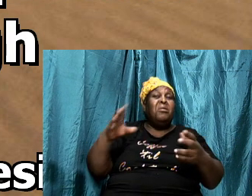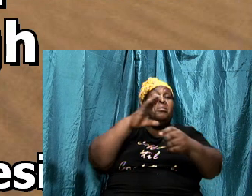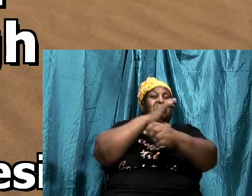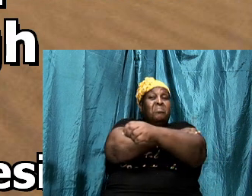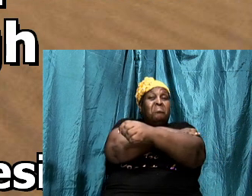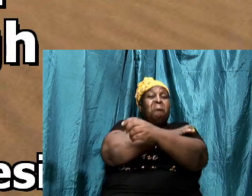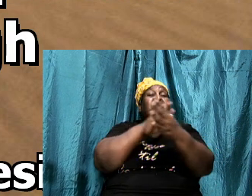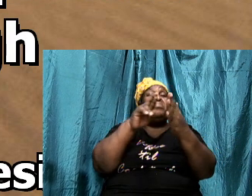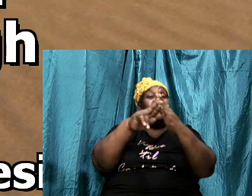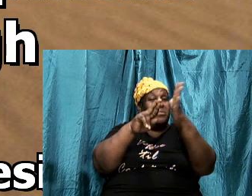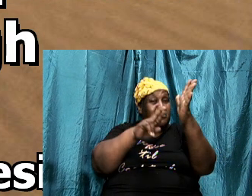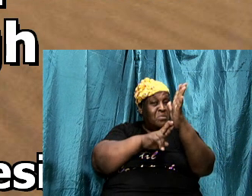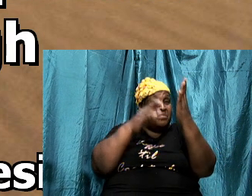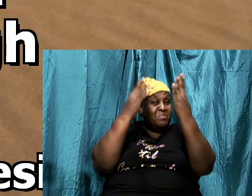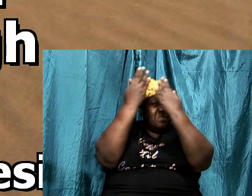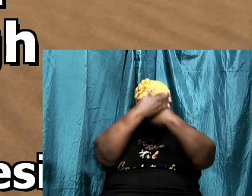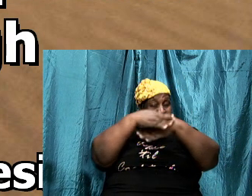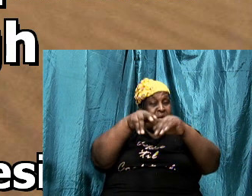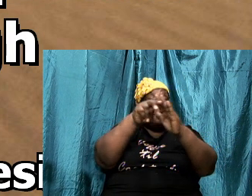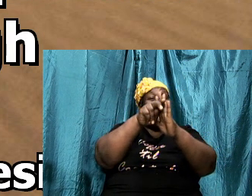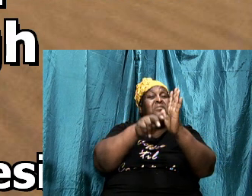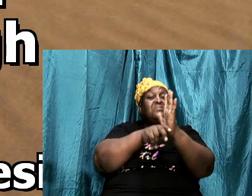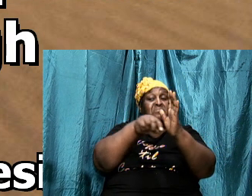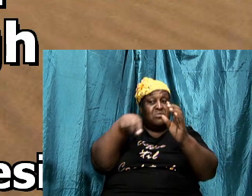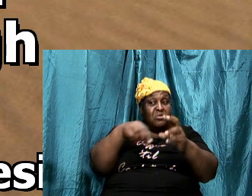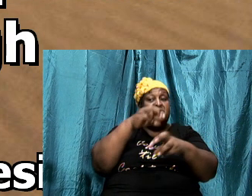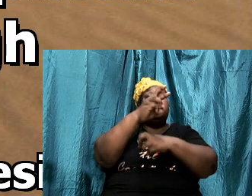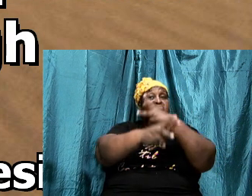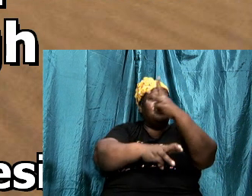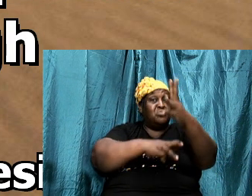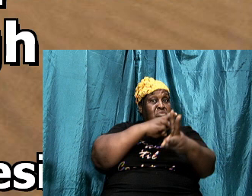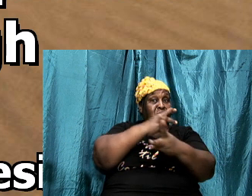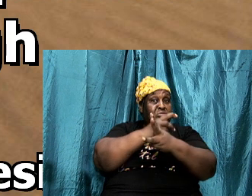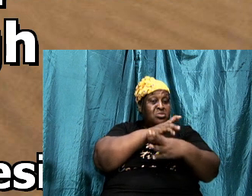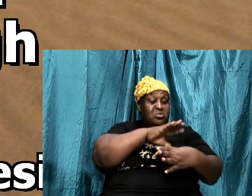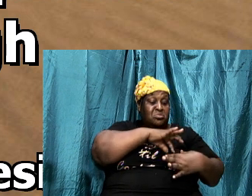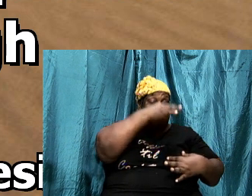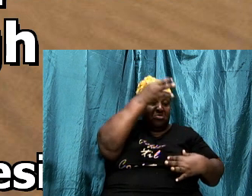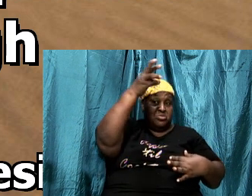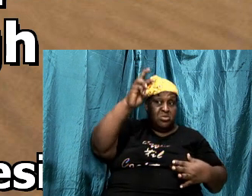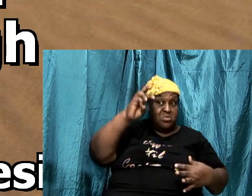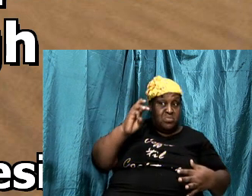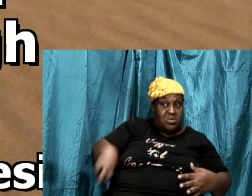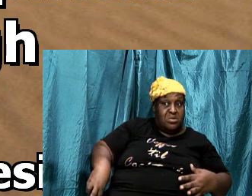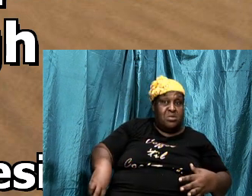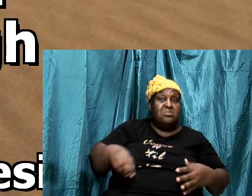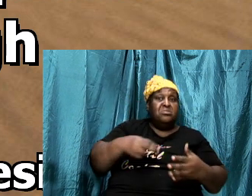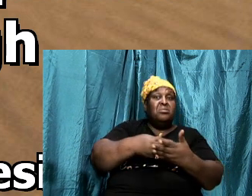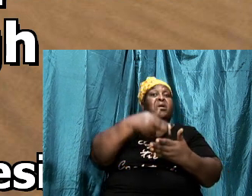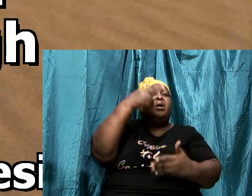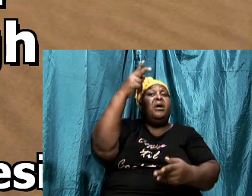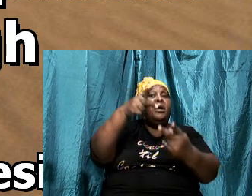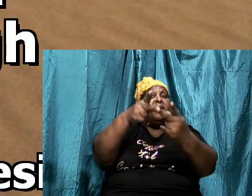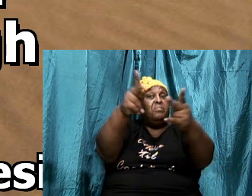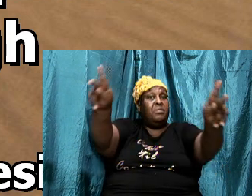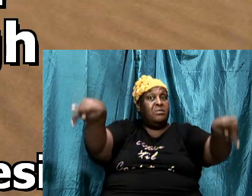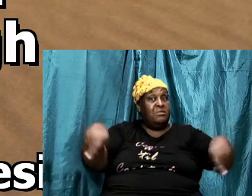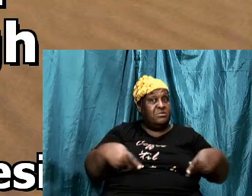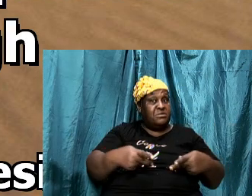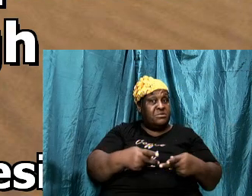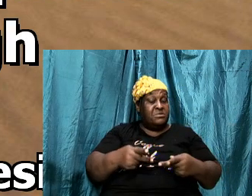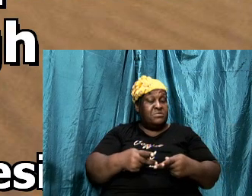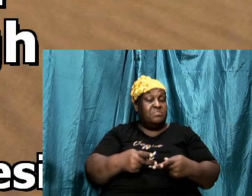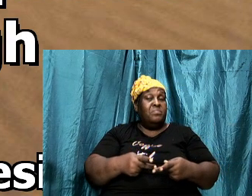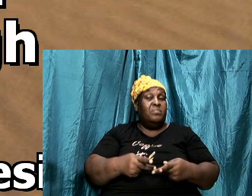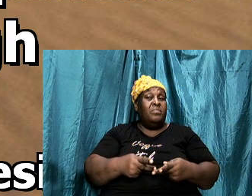rulers of the darkness of this world, against spiritual wickedness in high places. And we